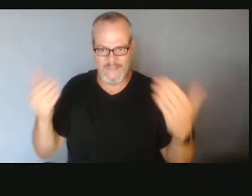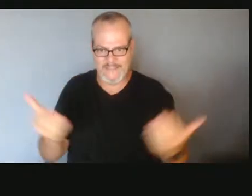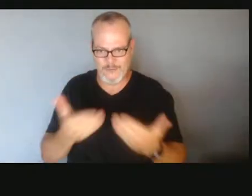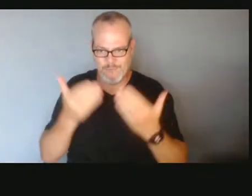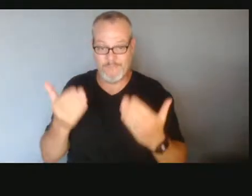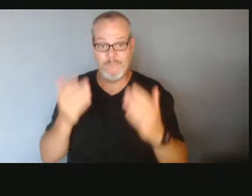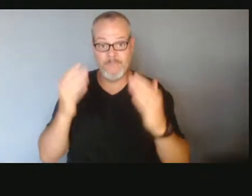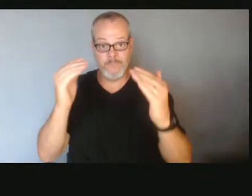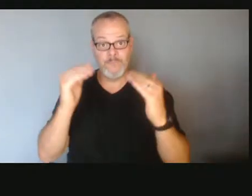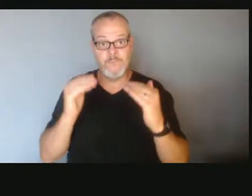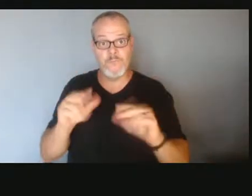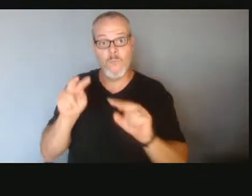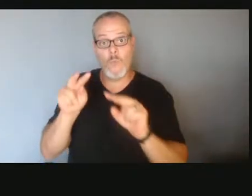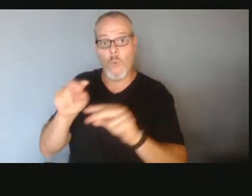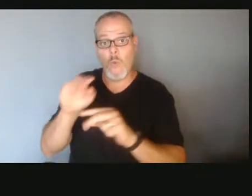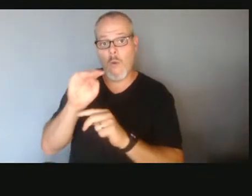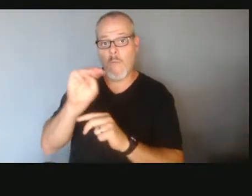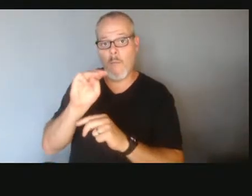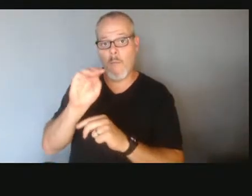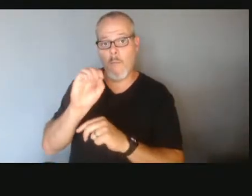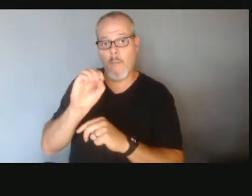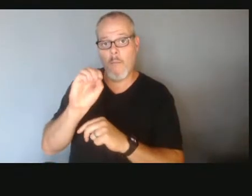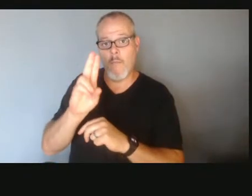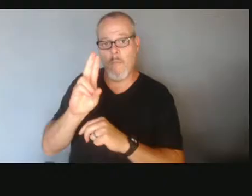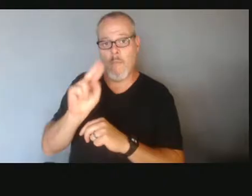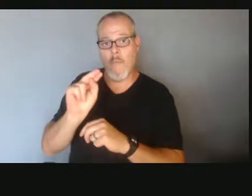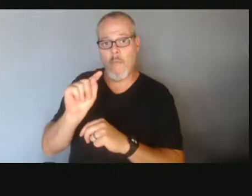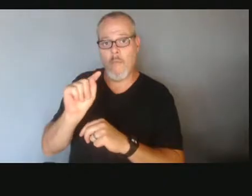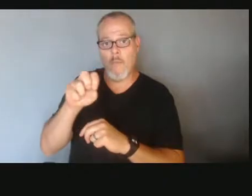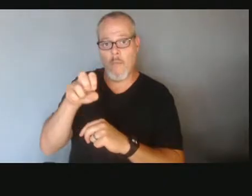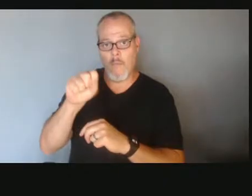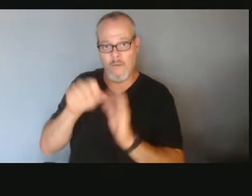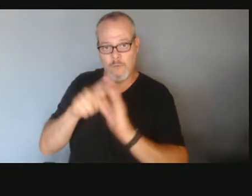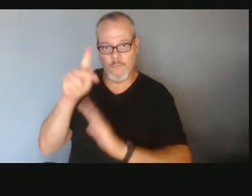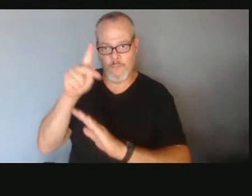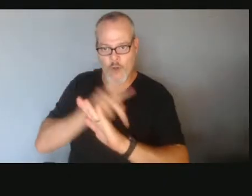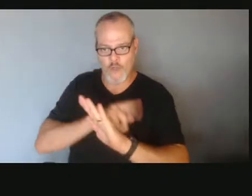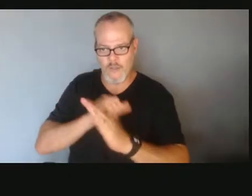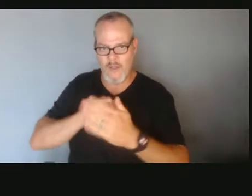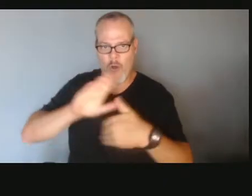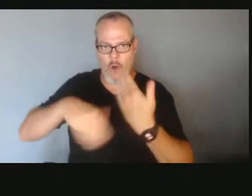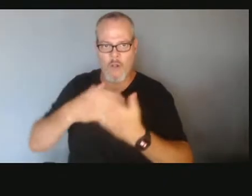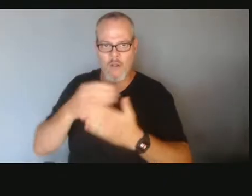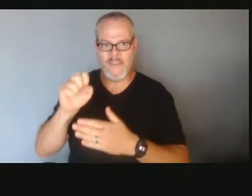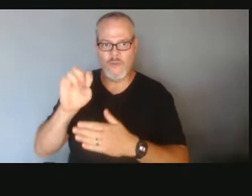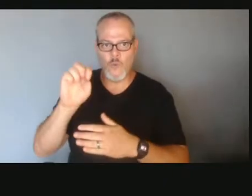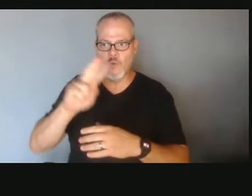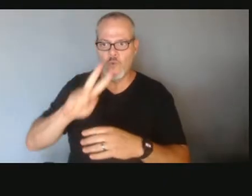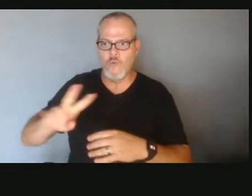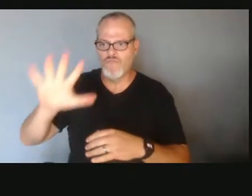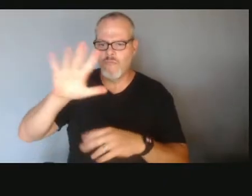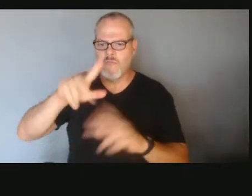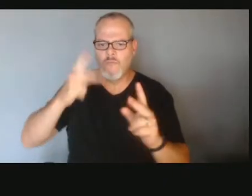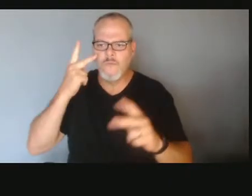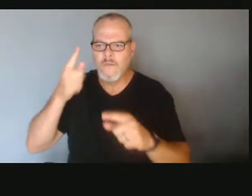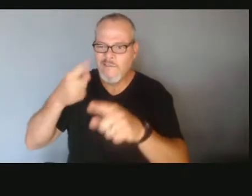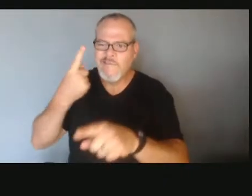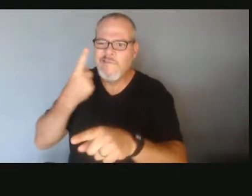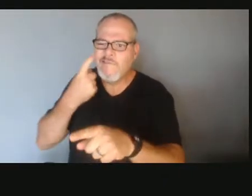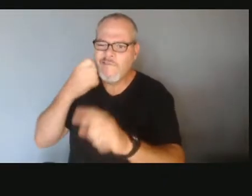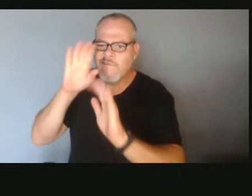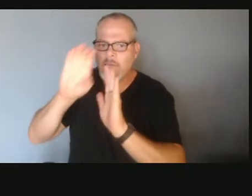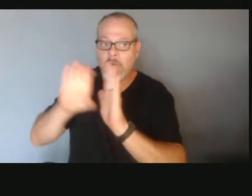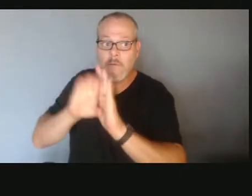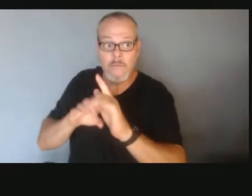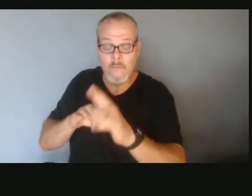project, our satellite captures of SO2 over Hawaii Island, you can see here most recent image, and what you're seeing